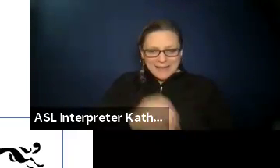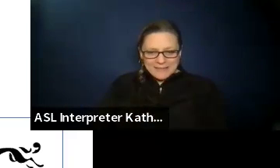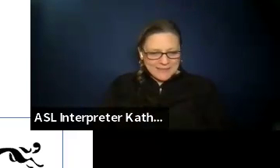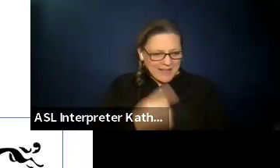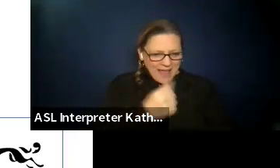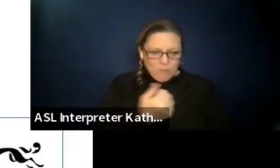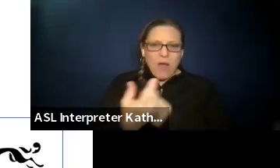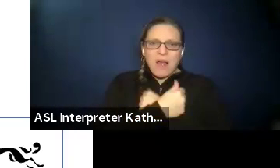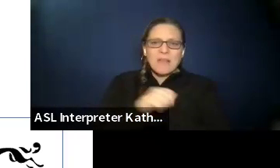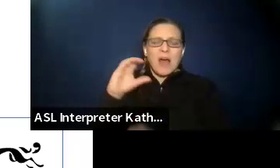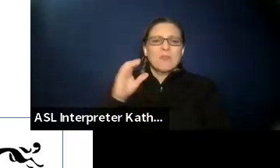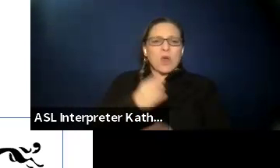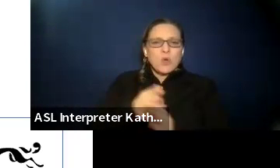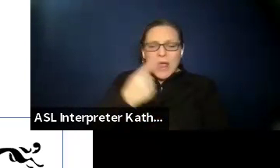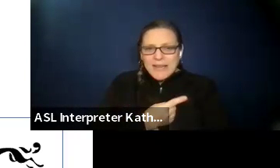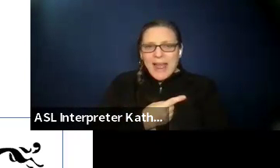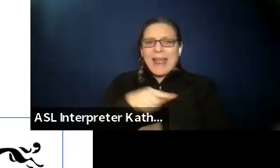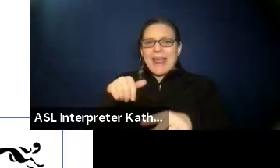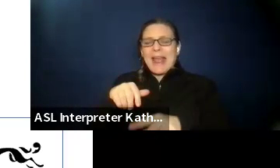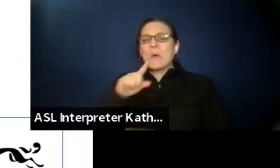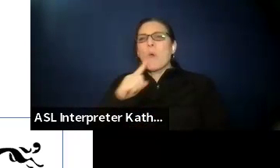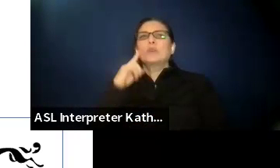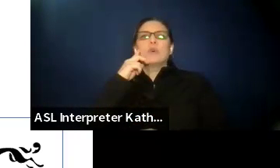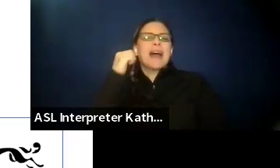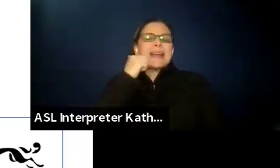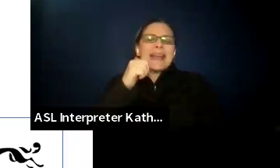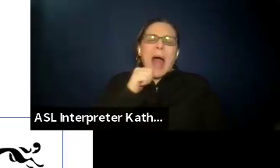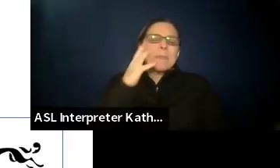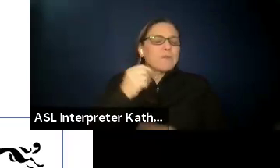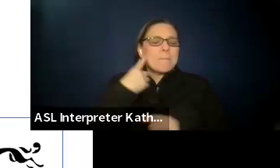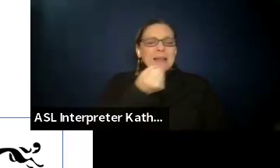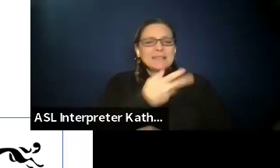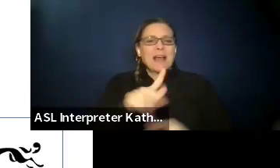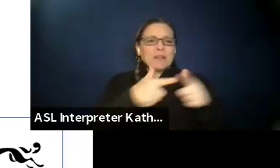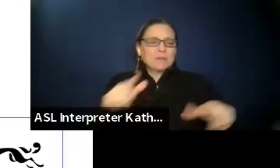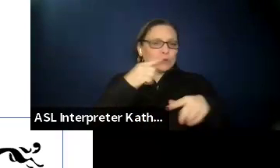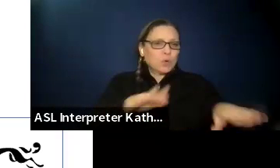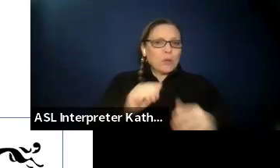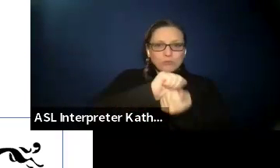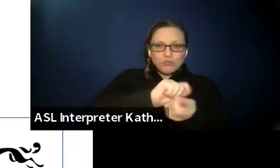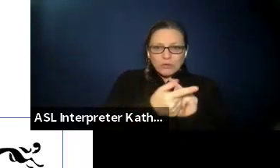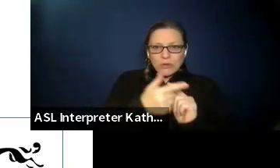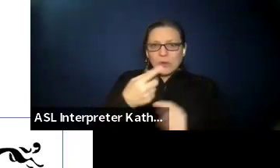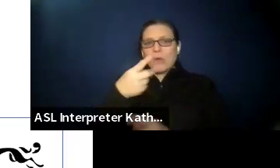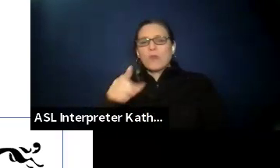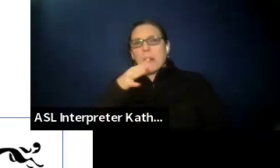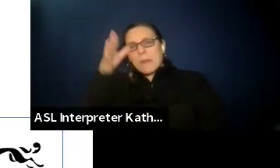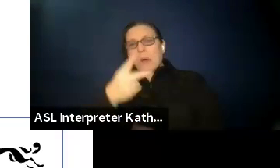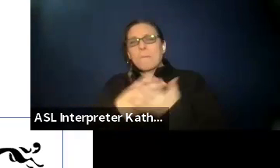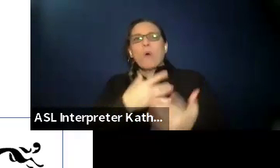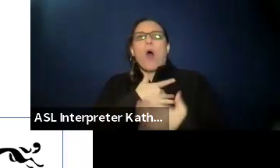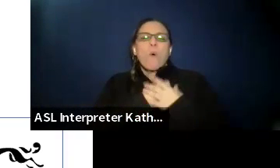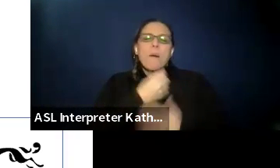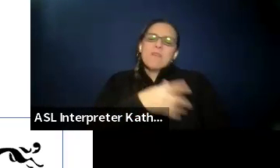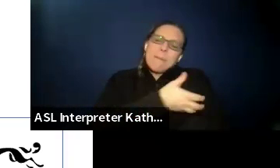loves Career Day, but Zia highlights the common experiences for many multilingual children of translating for a parent in both a heartwarming and empowering